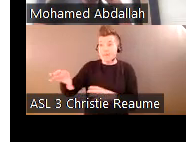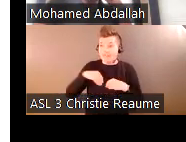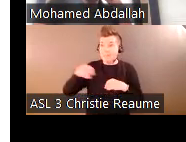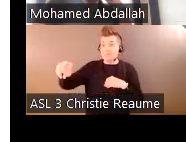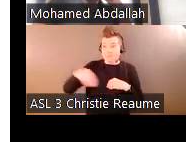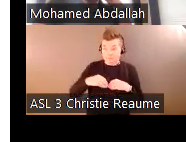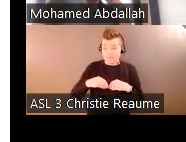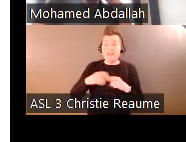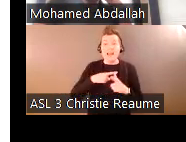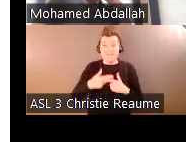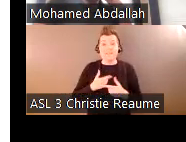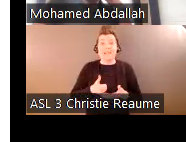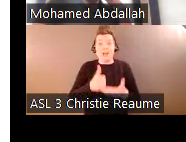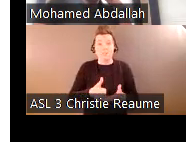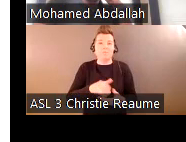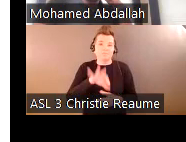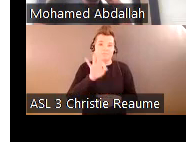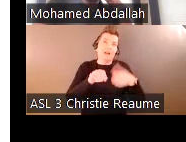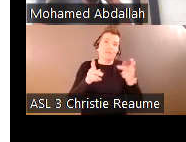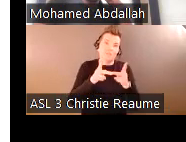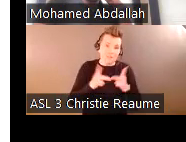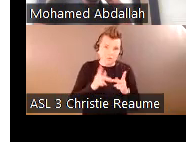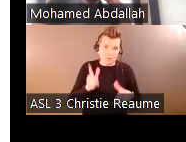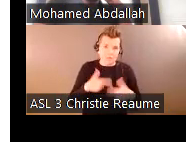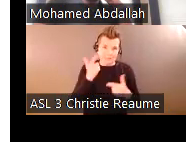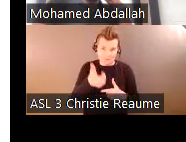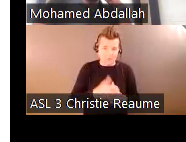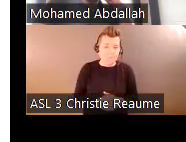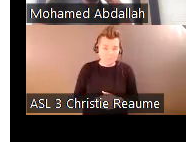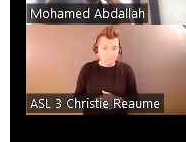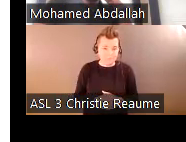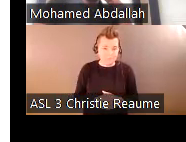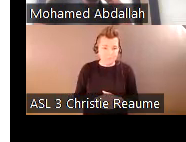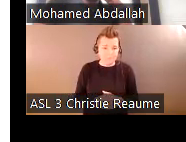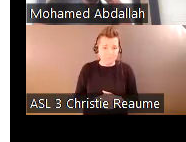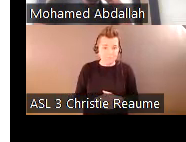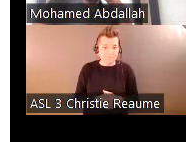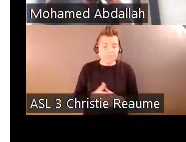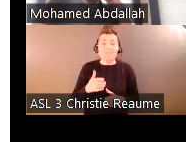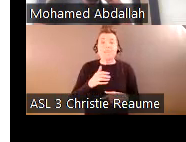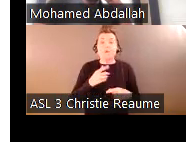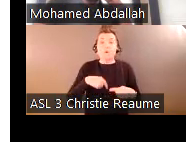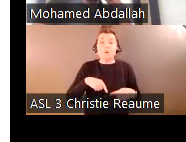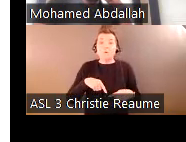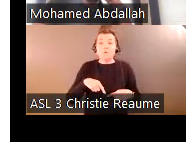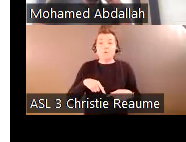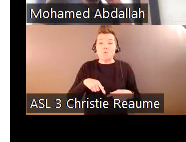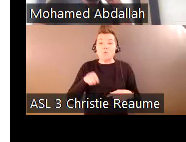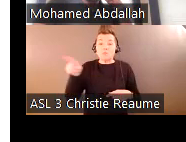We also work with our hospitals through our housing team to help with the continuum of care post-discharge. So some